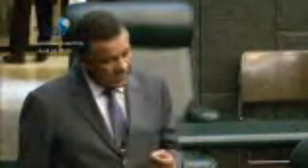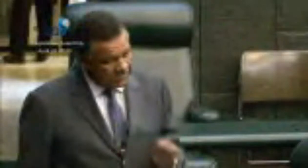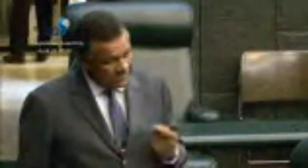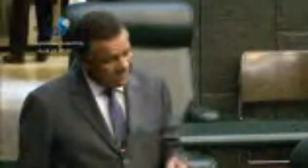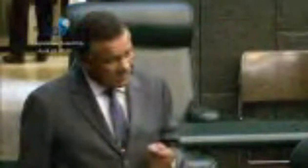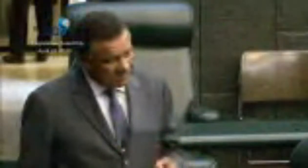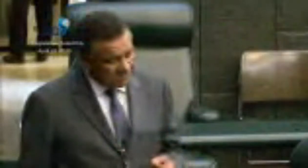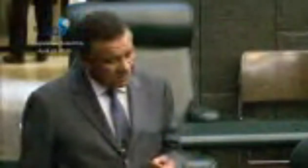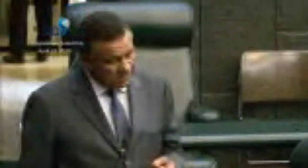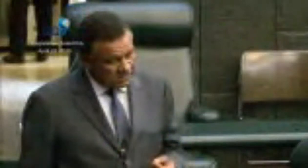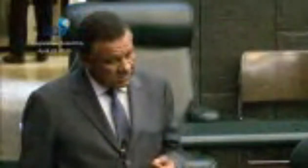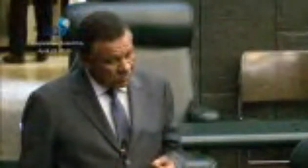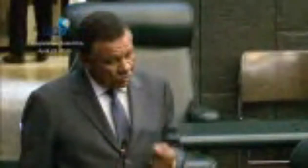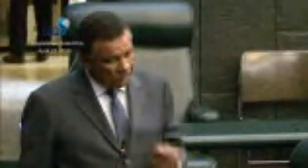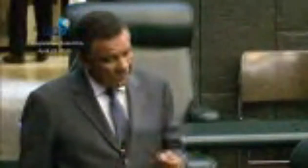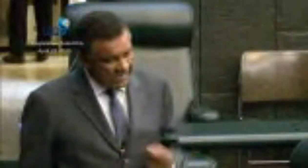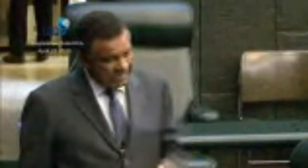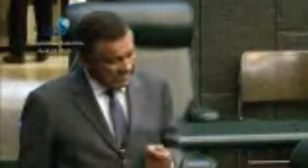COVID-19